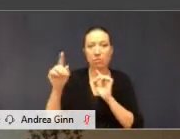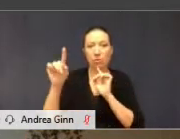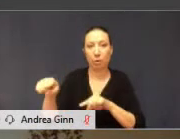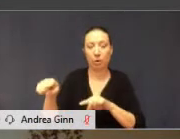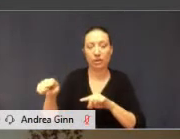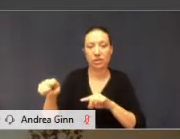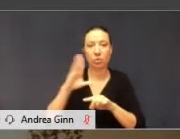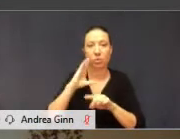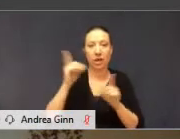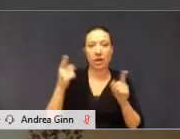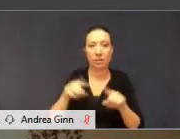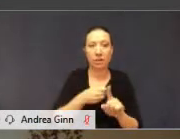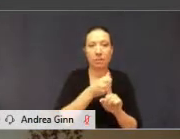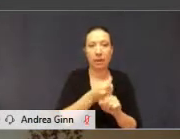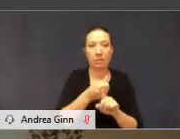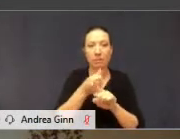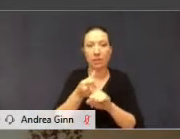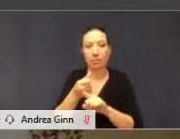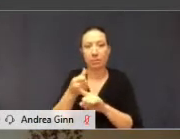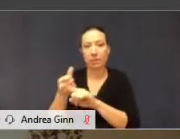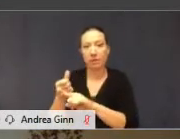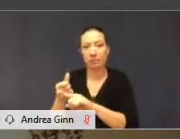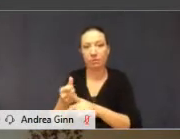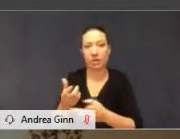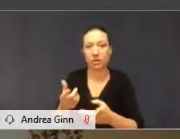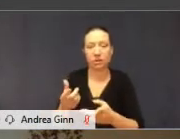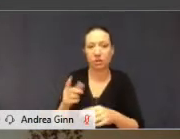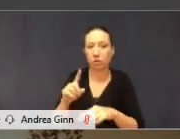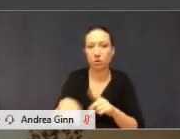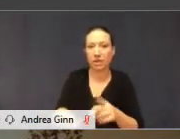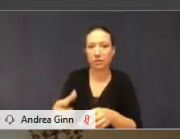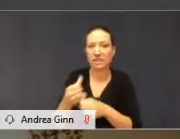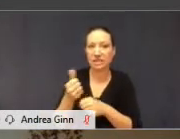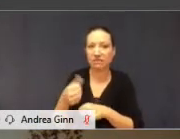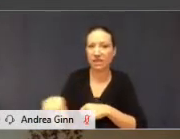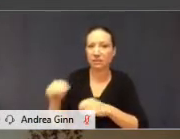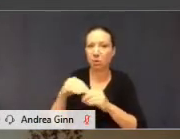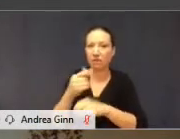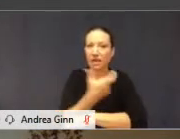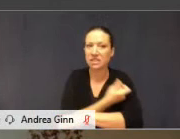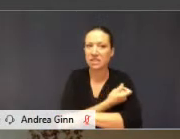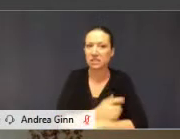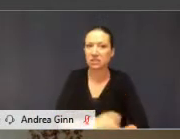snowballs into, well, you're not going to get any more vaccine. Well,